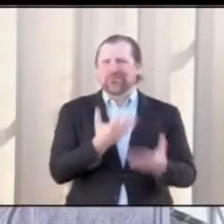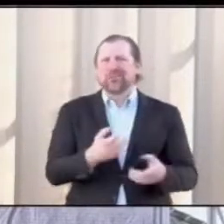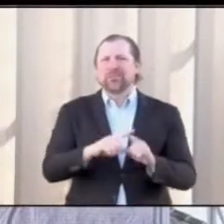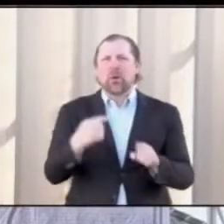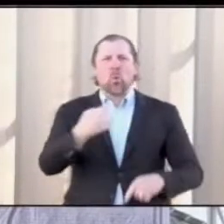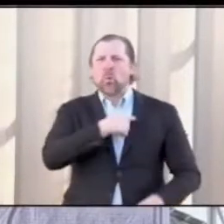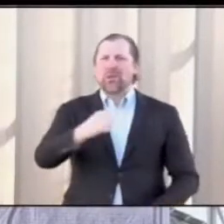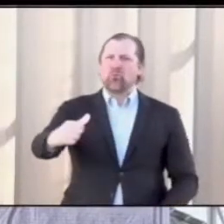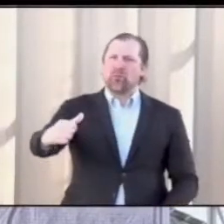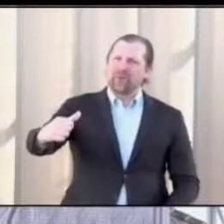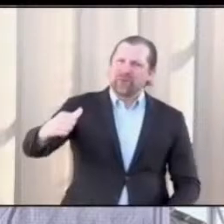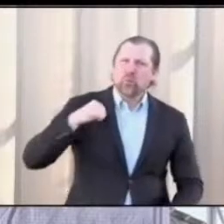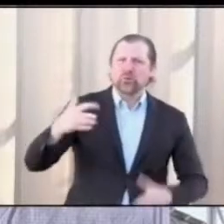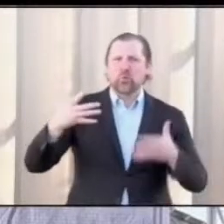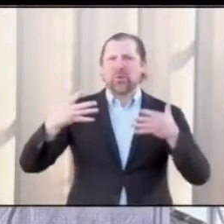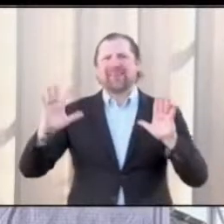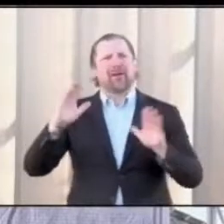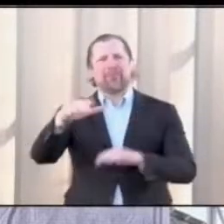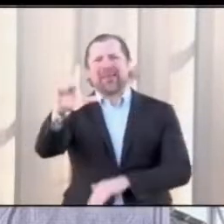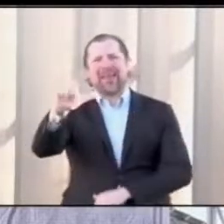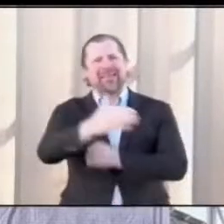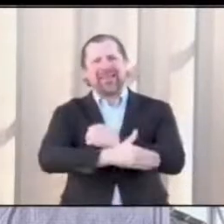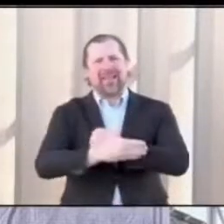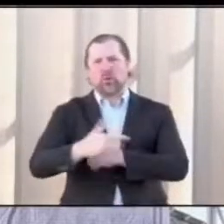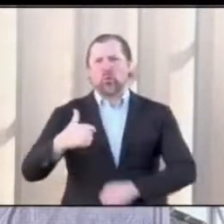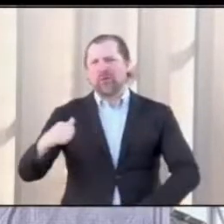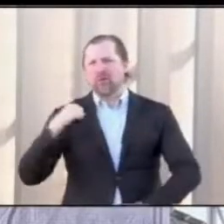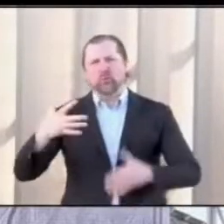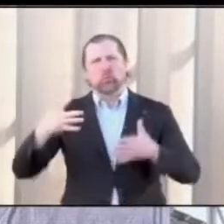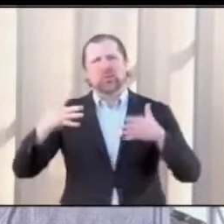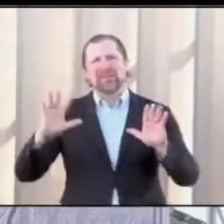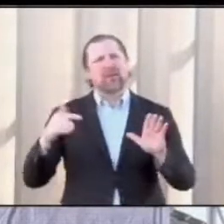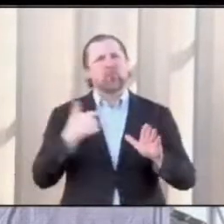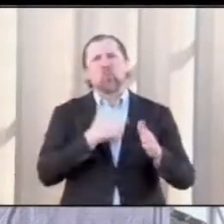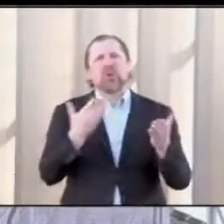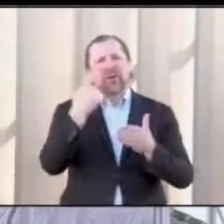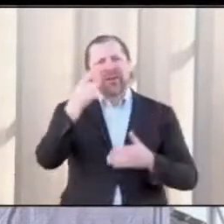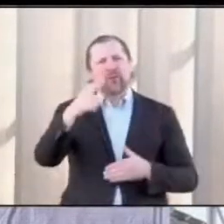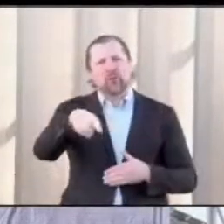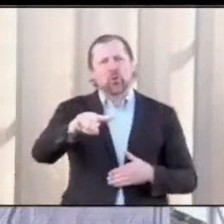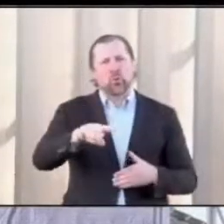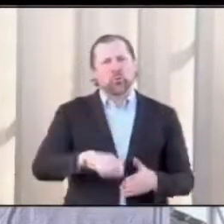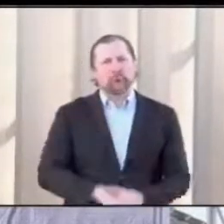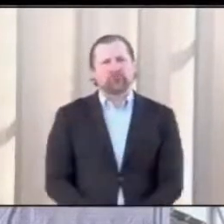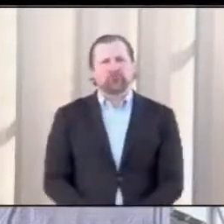will not break in Los Angeles County. We're here for you.